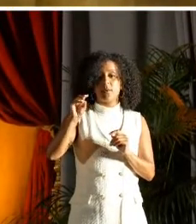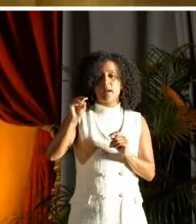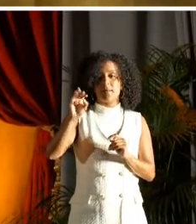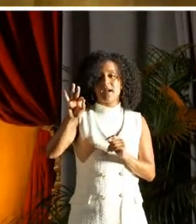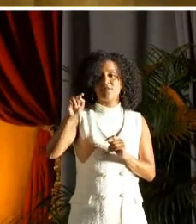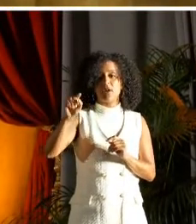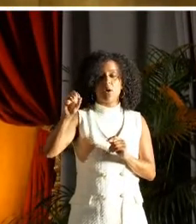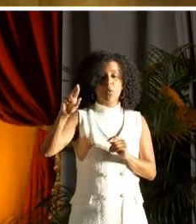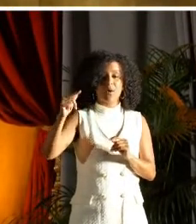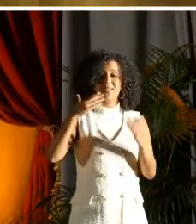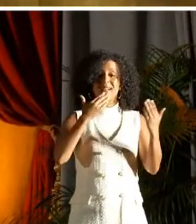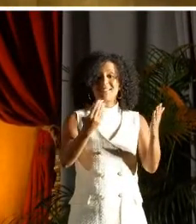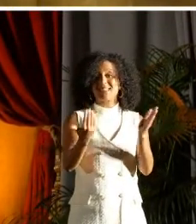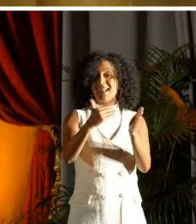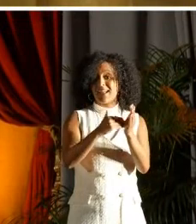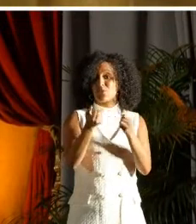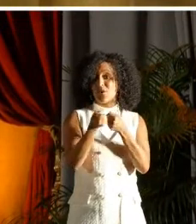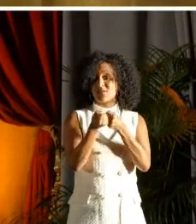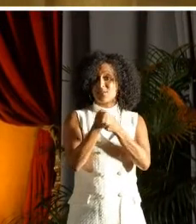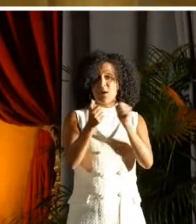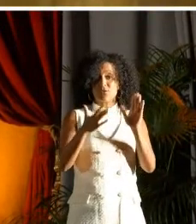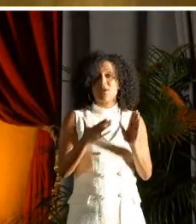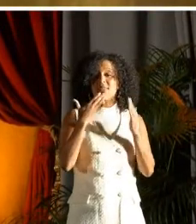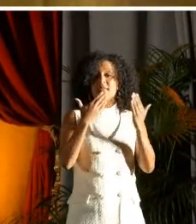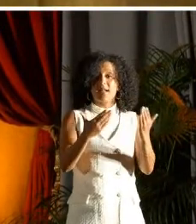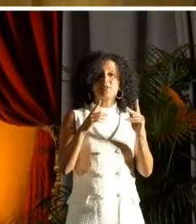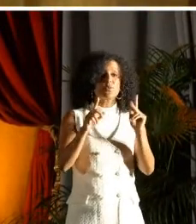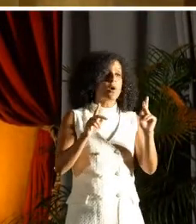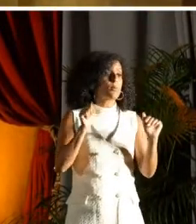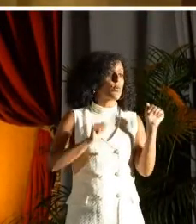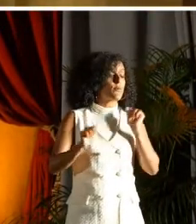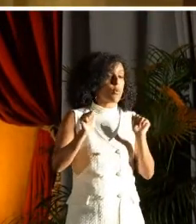www.mowff.org. Thanks again to our sponsors, thanks to our